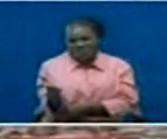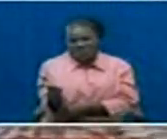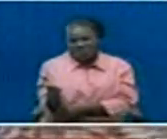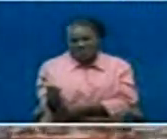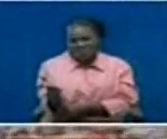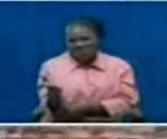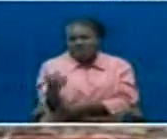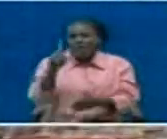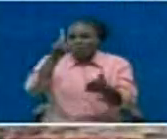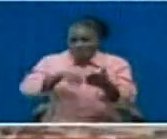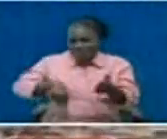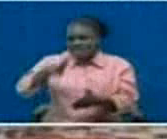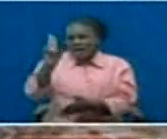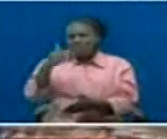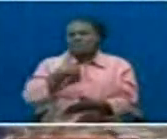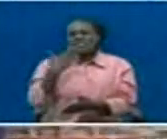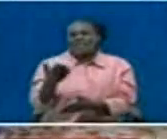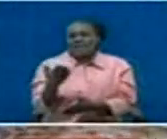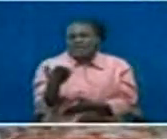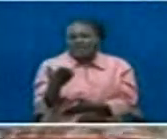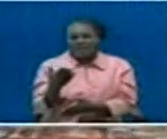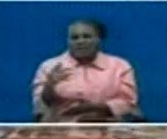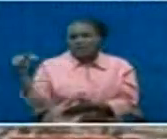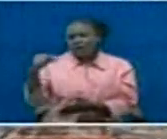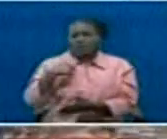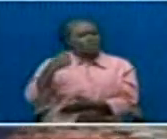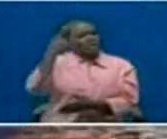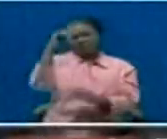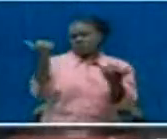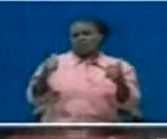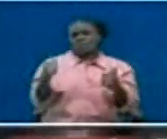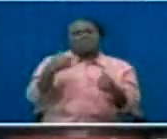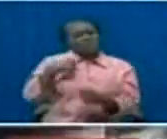So you got WhatsApp? Yes. Na Instagram? Think of